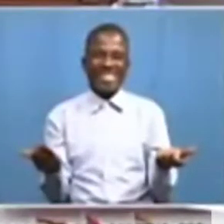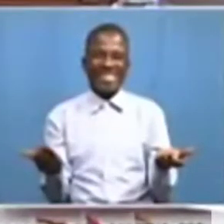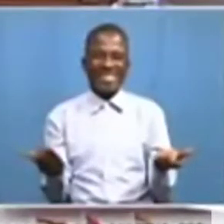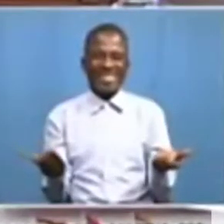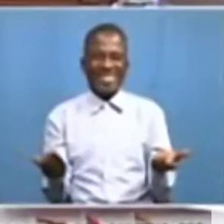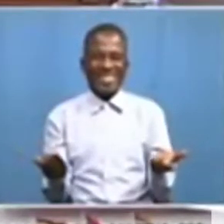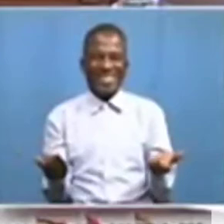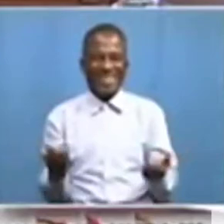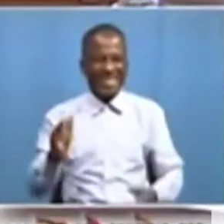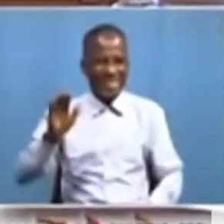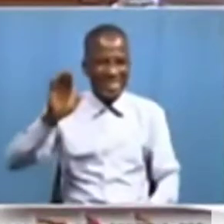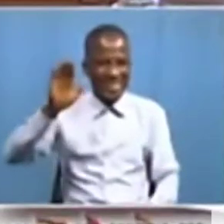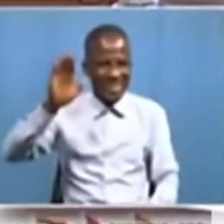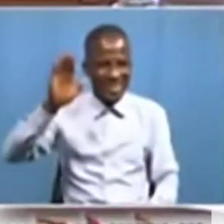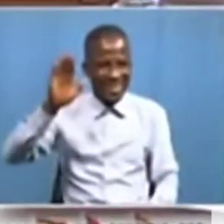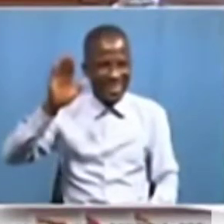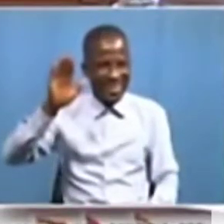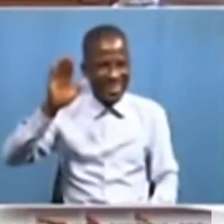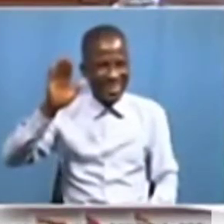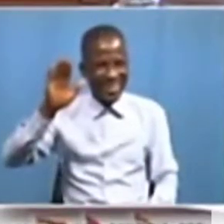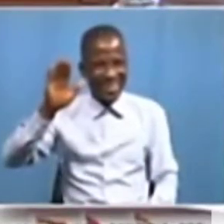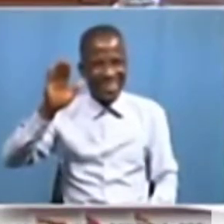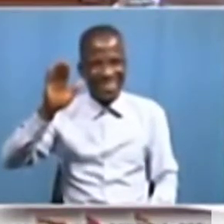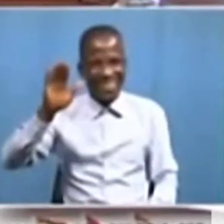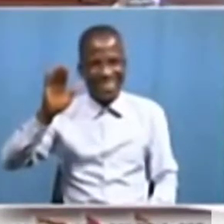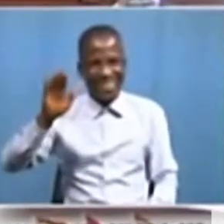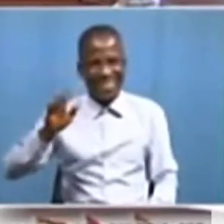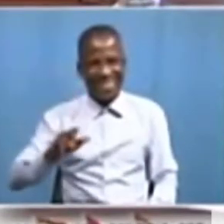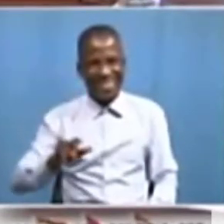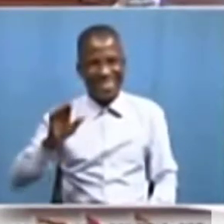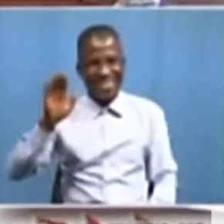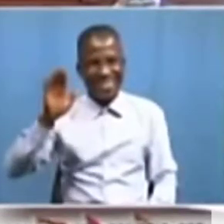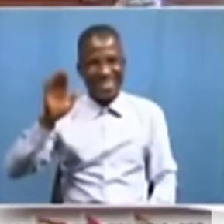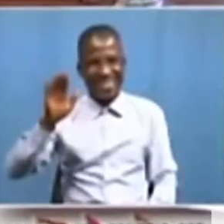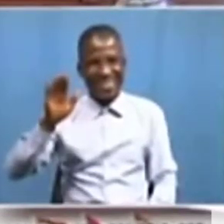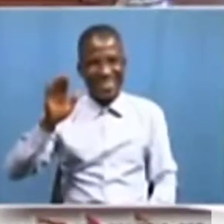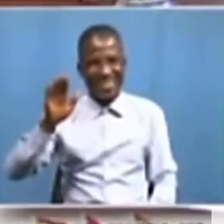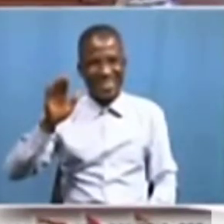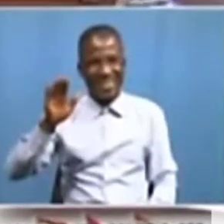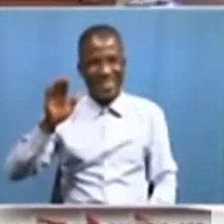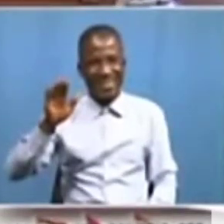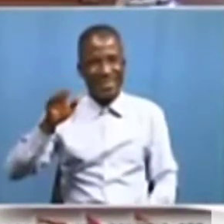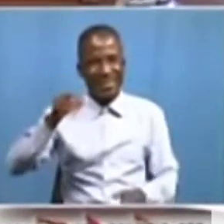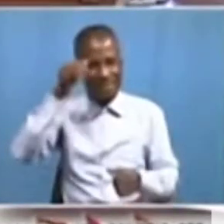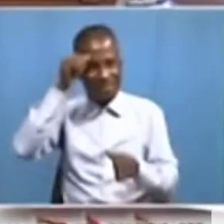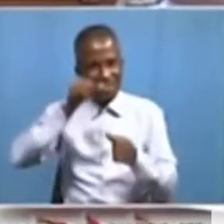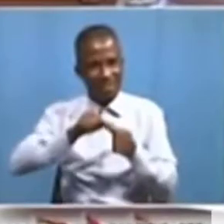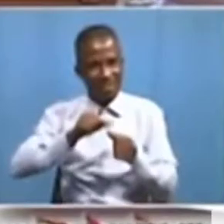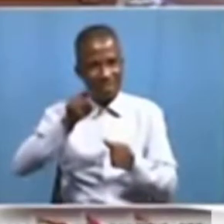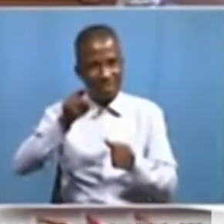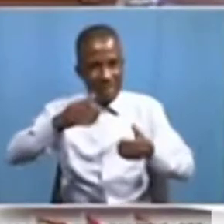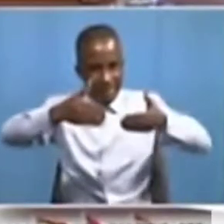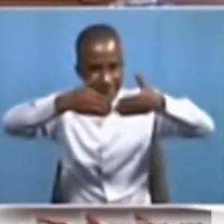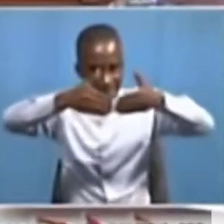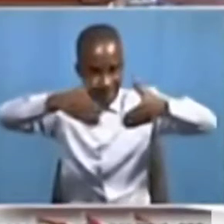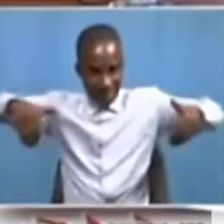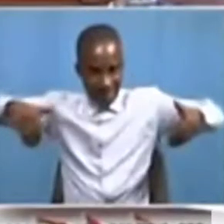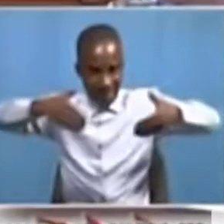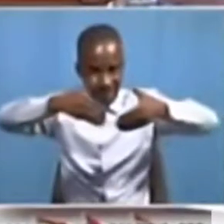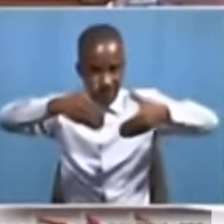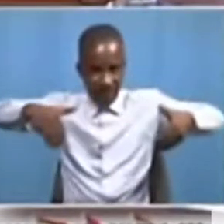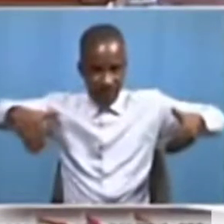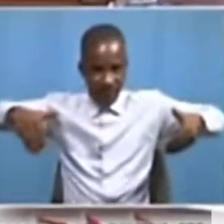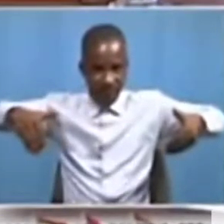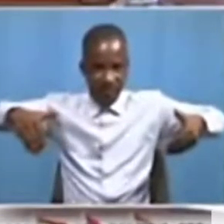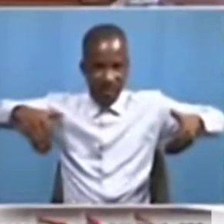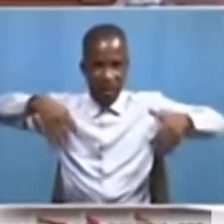My Lord, if I may, Okay, if your lordships will recall, Frontline, you are